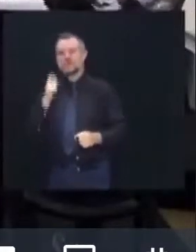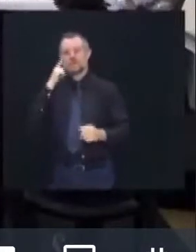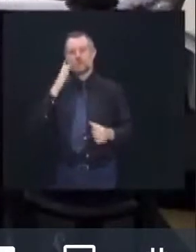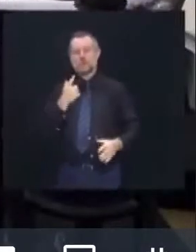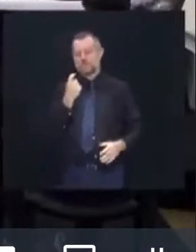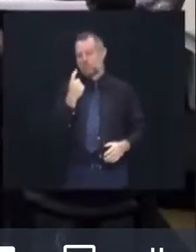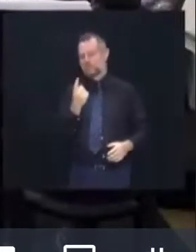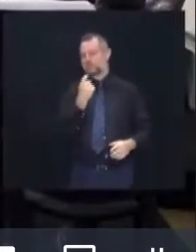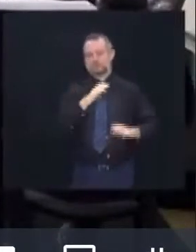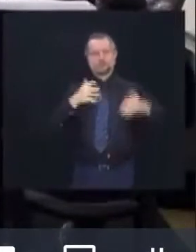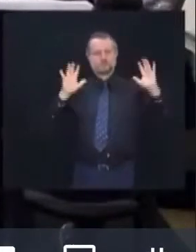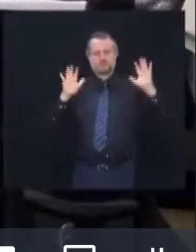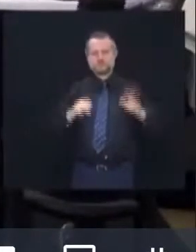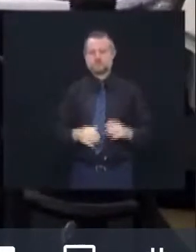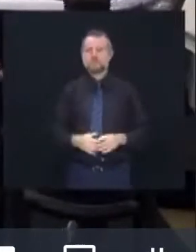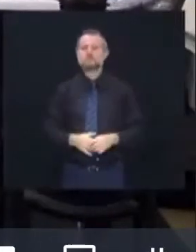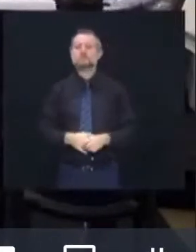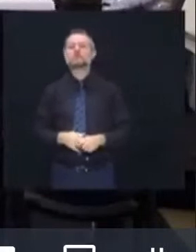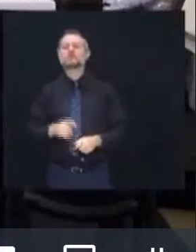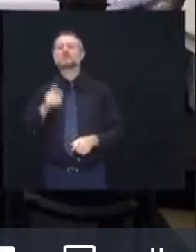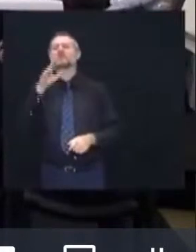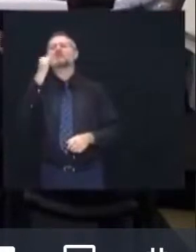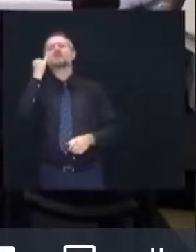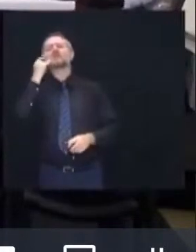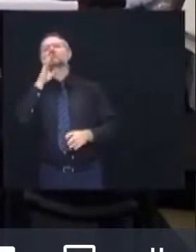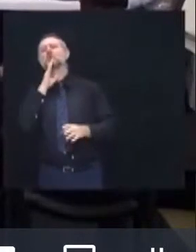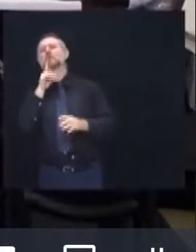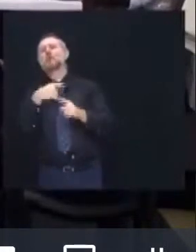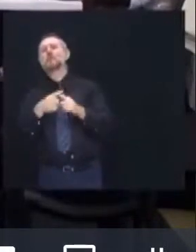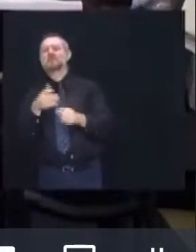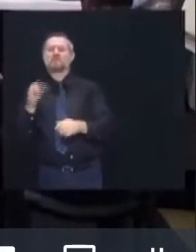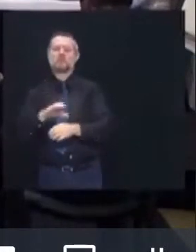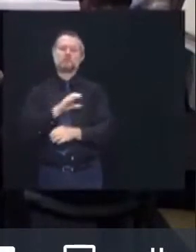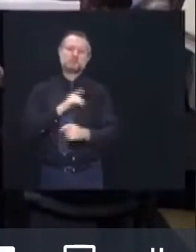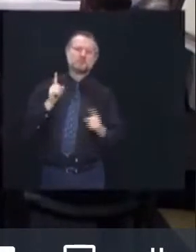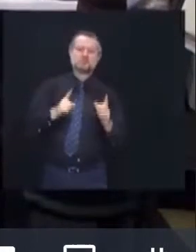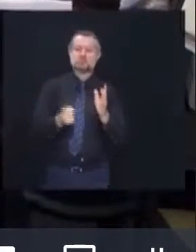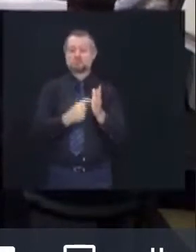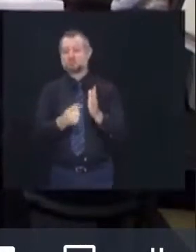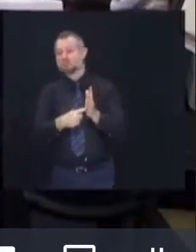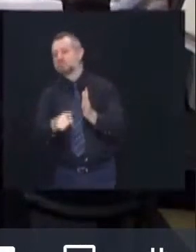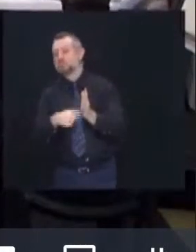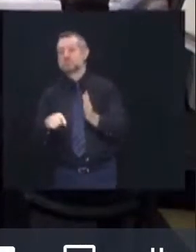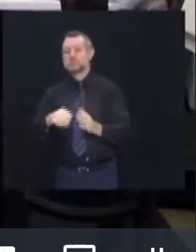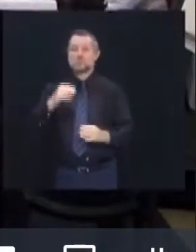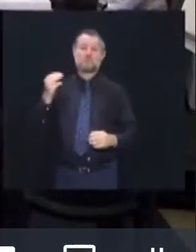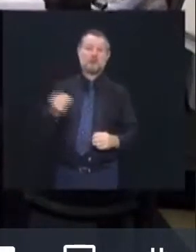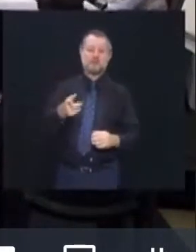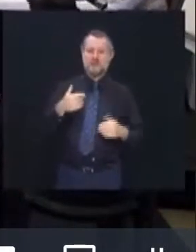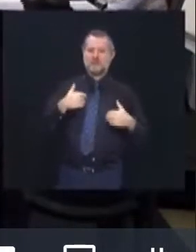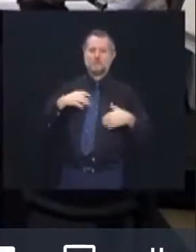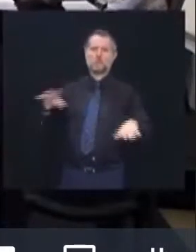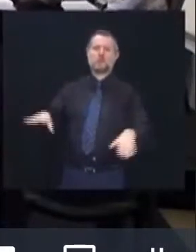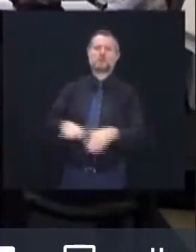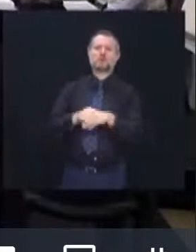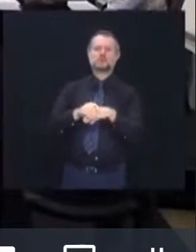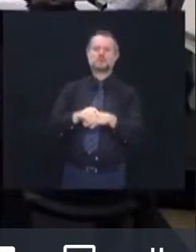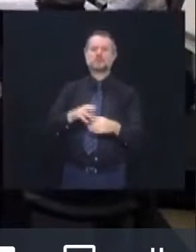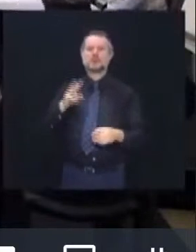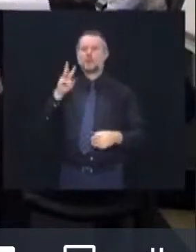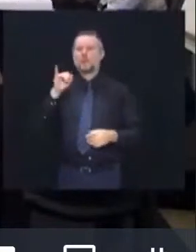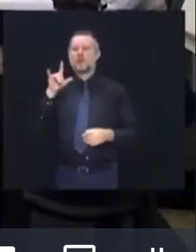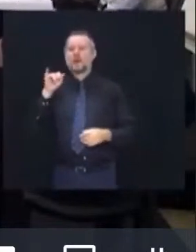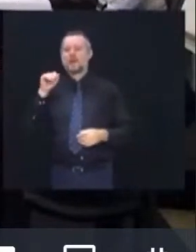about enforcement with an example. So on Monday, there's supposed to be a wedding in Williamsburg that might attract a lot of people from Rockland County.